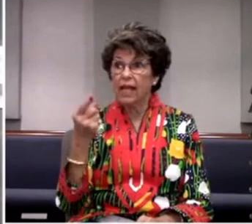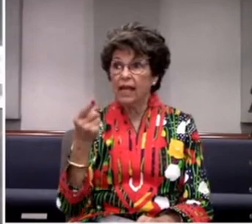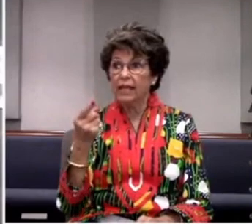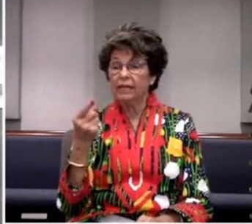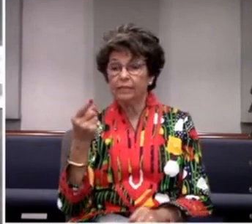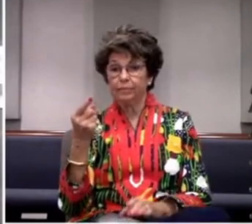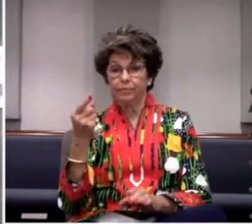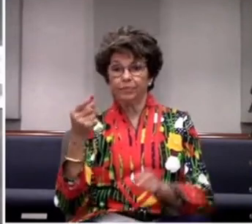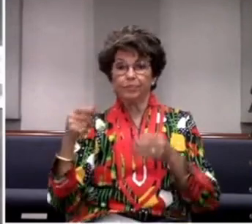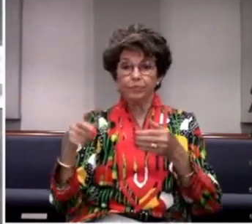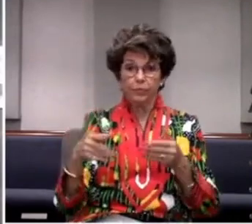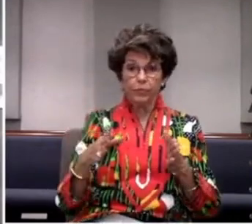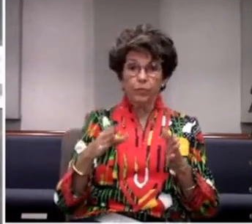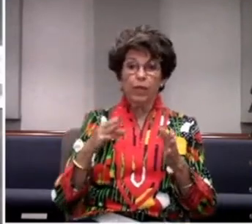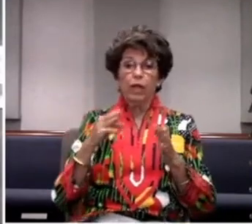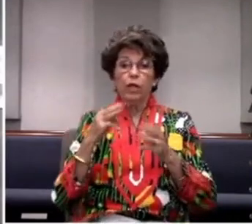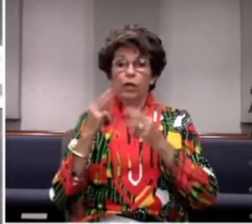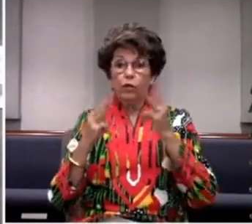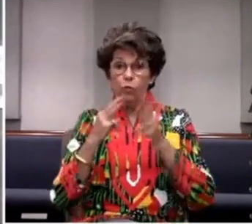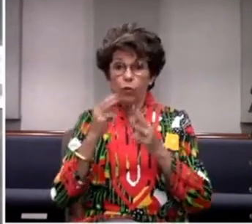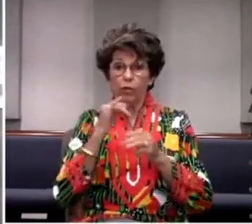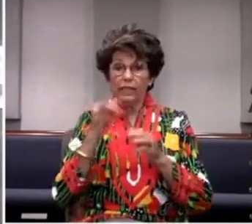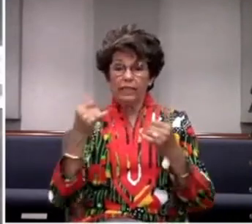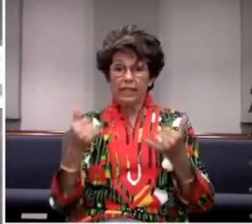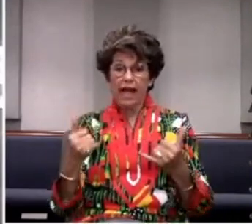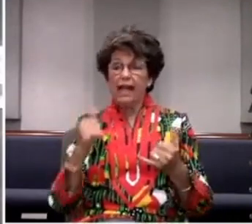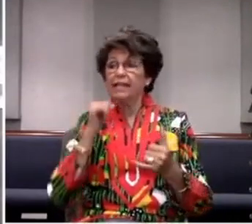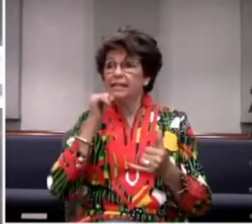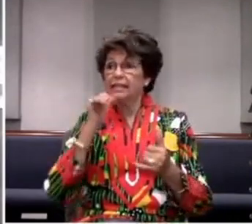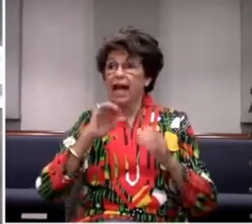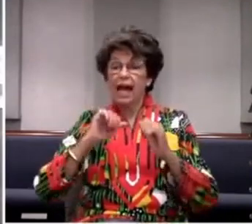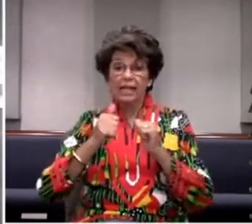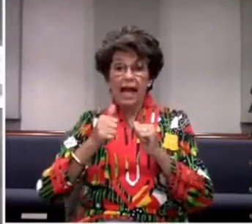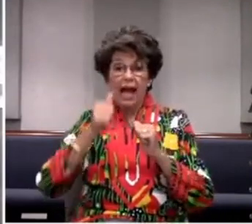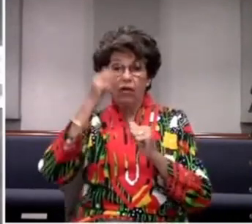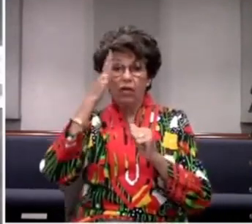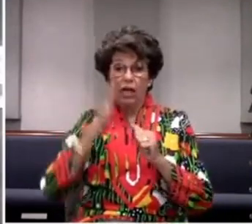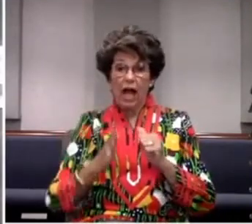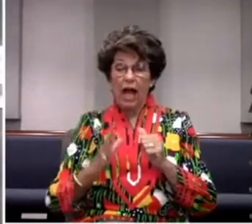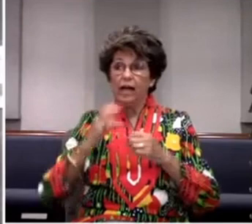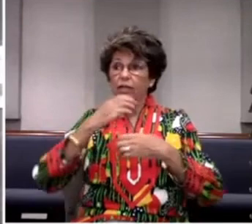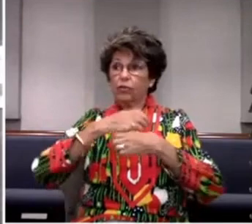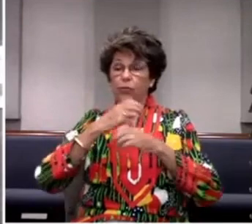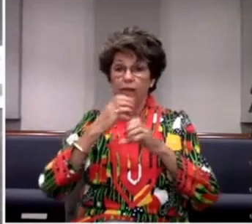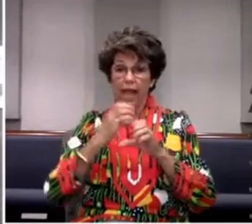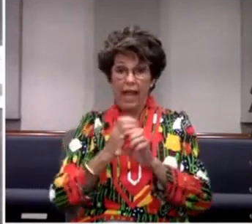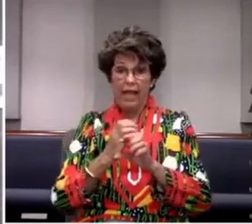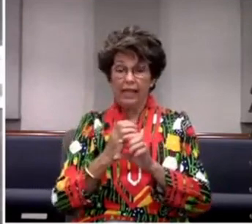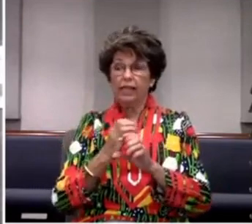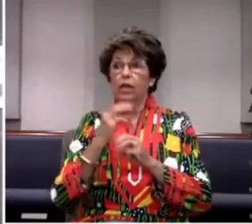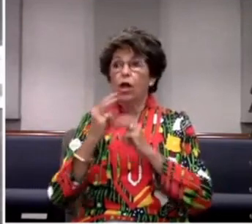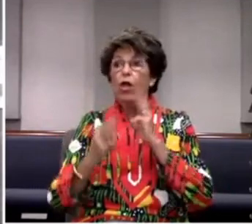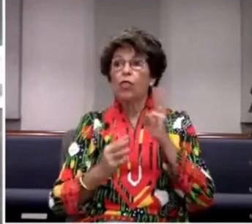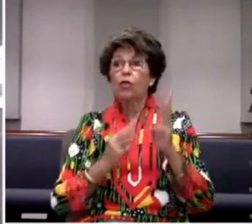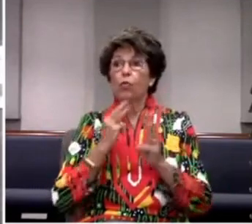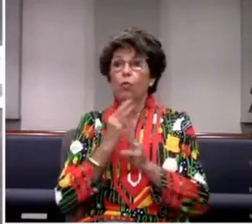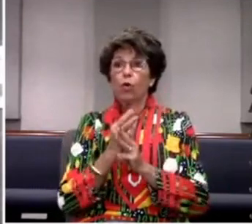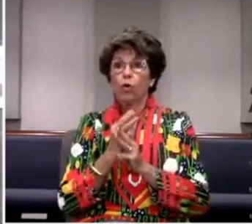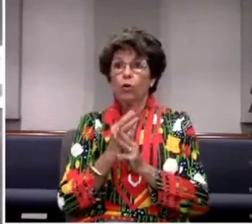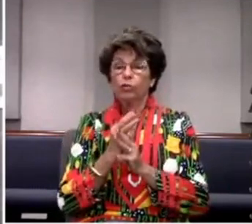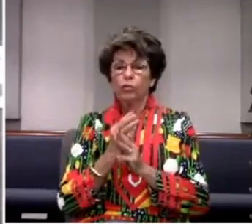the world is now is not how God created the world. So